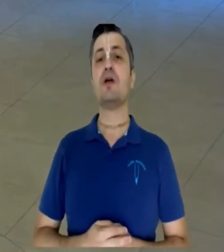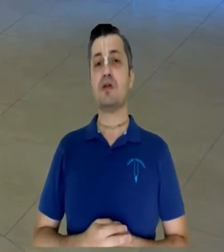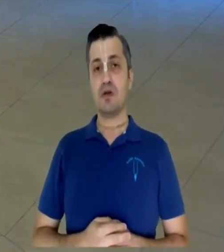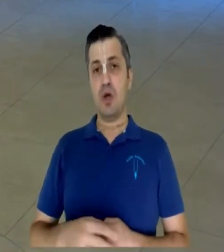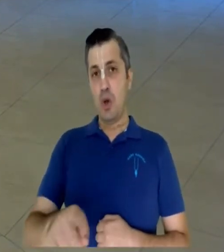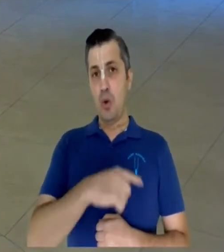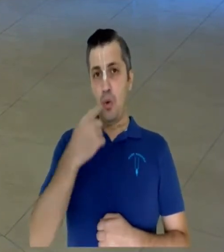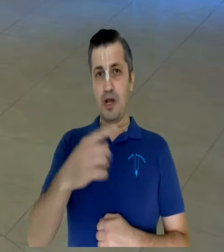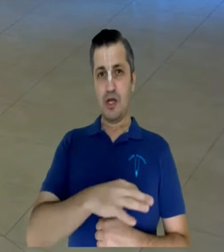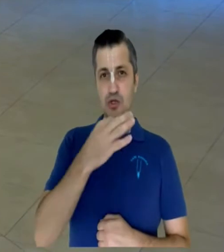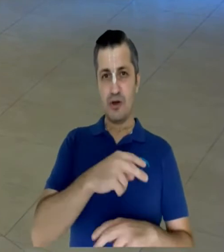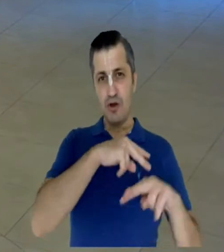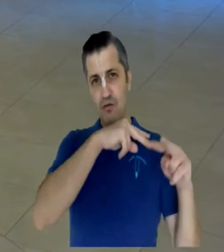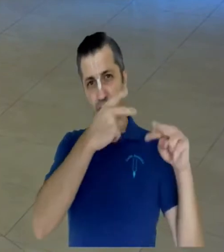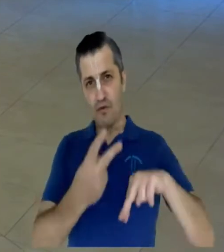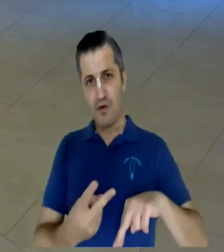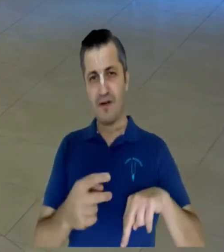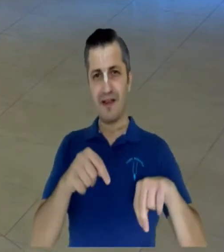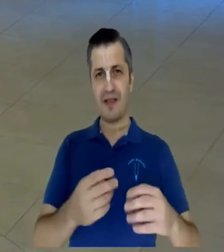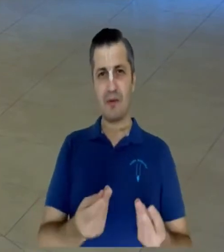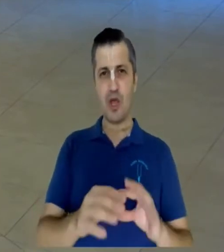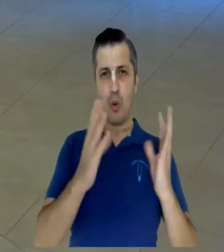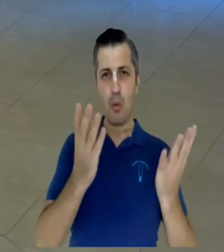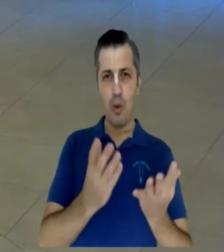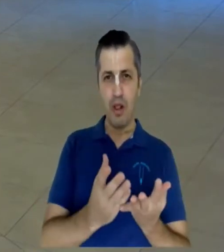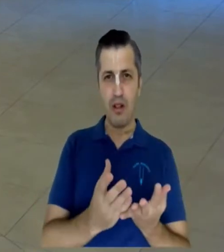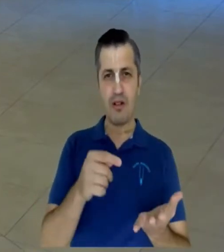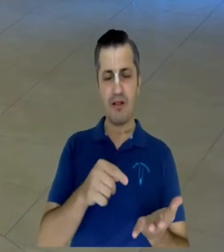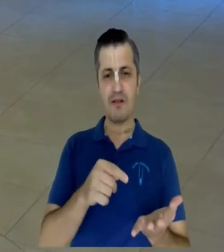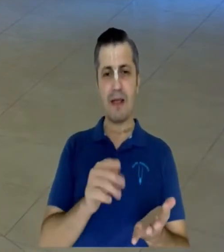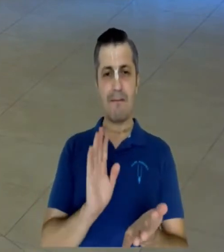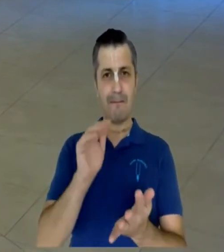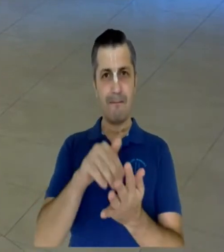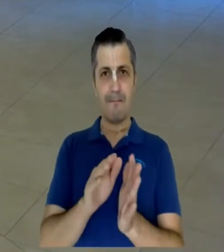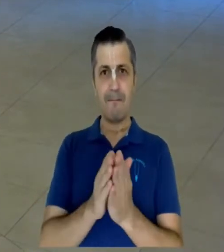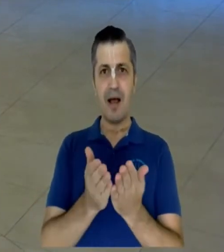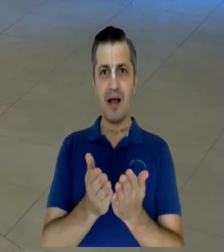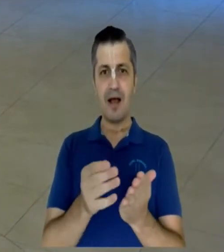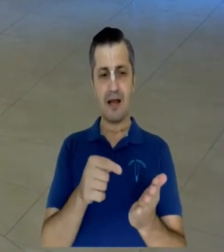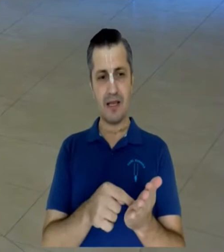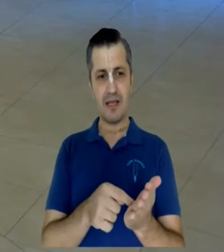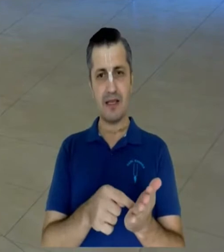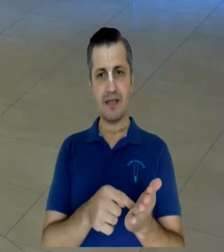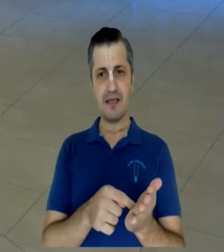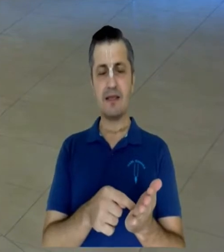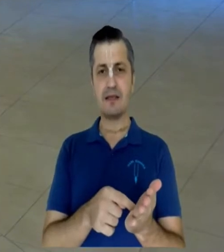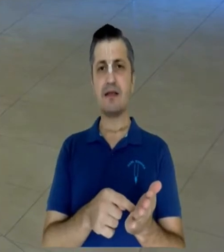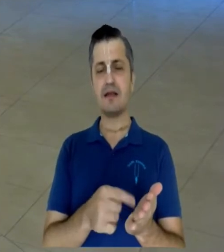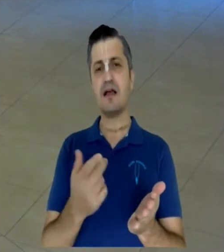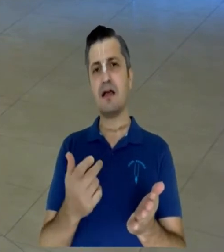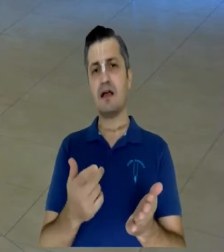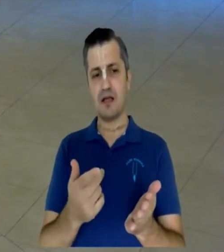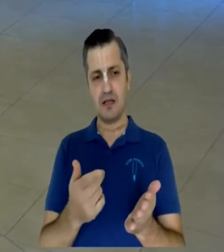there's 8,400,000 living entities. And these are all classified in different terms of consciousness. So